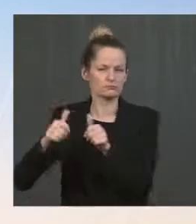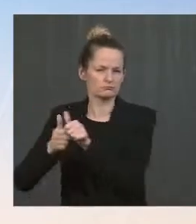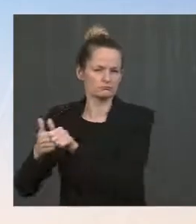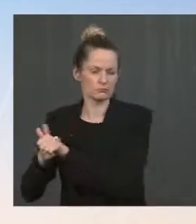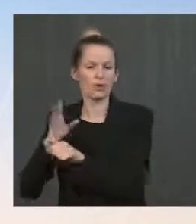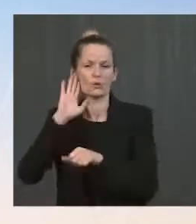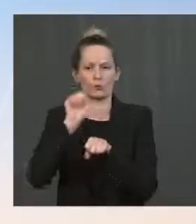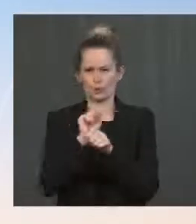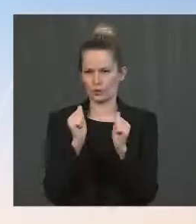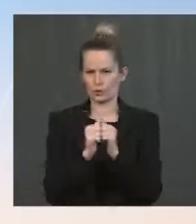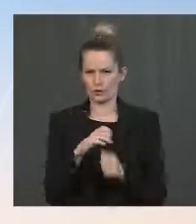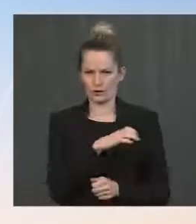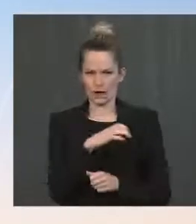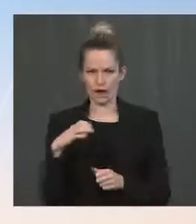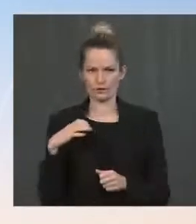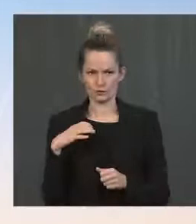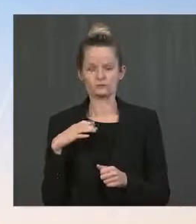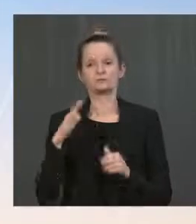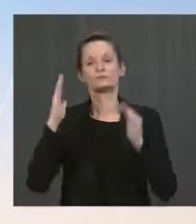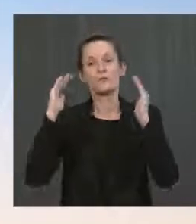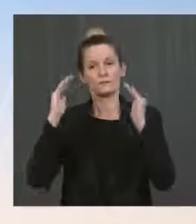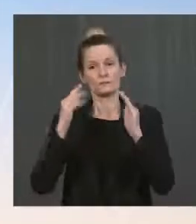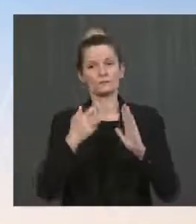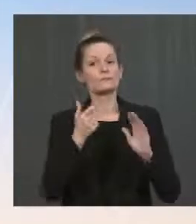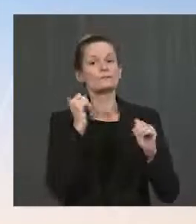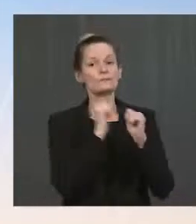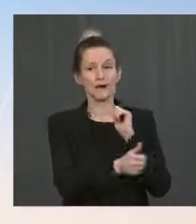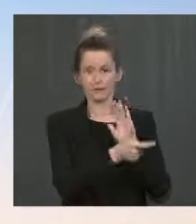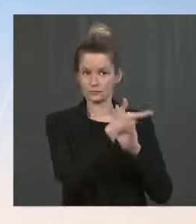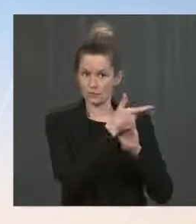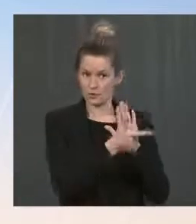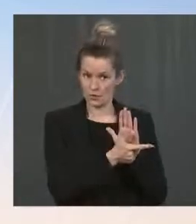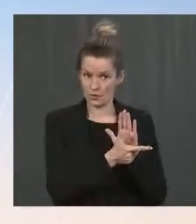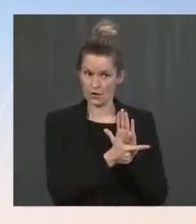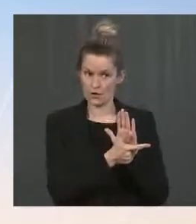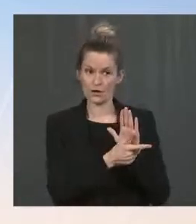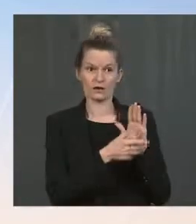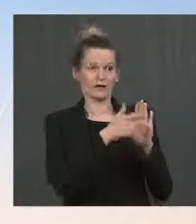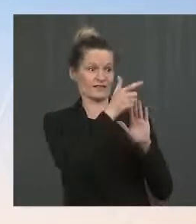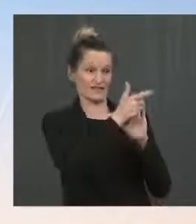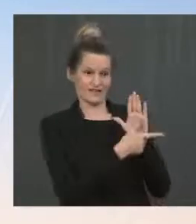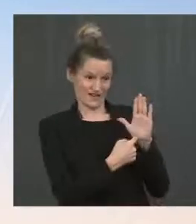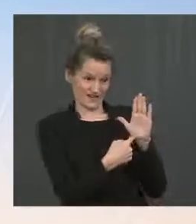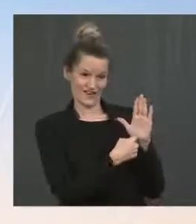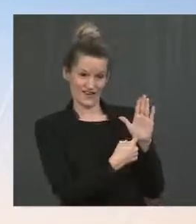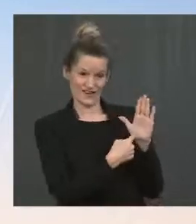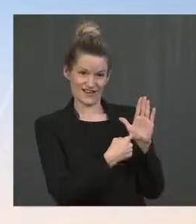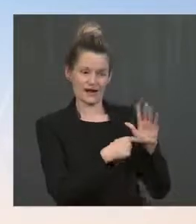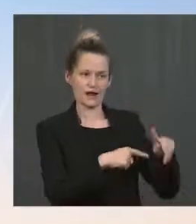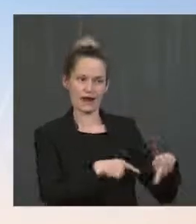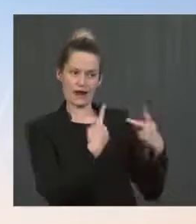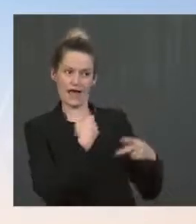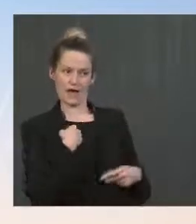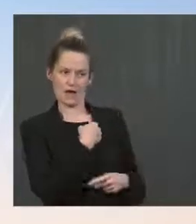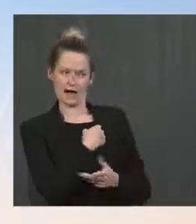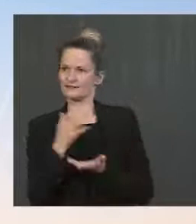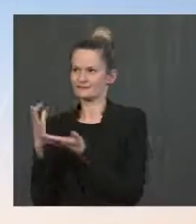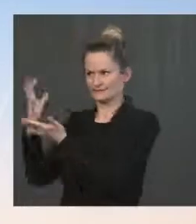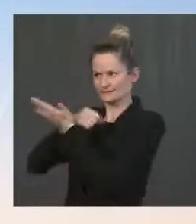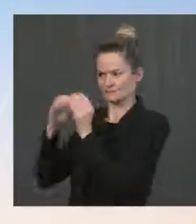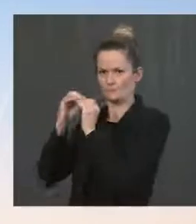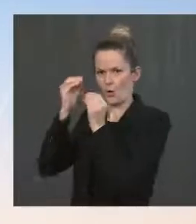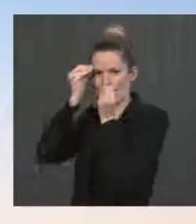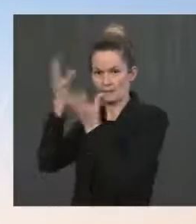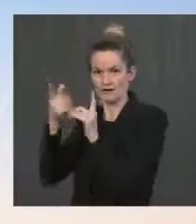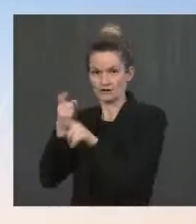pass legislation that will expand the capacity for us to have information. A third, we want to make sure that when people go into the grocery store and they